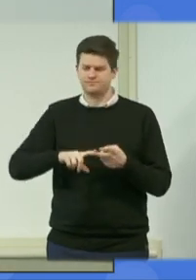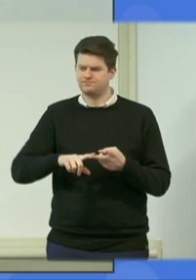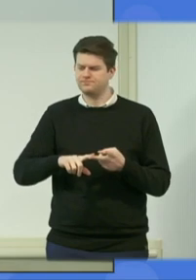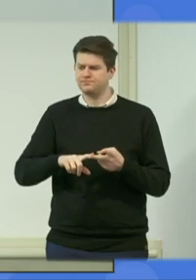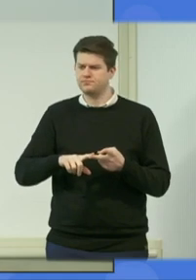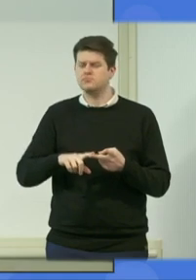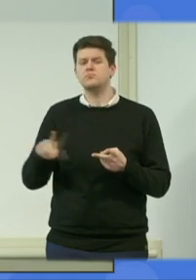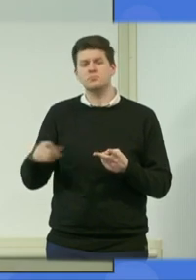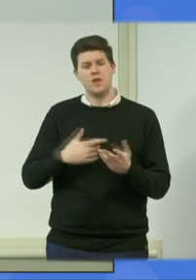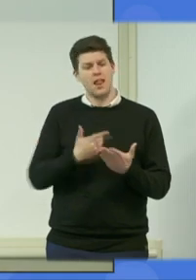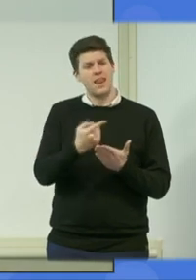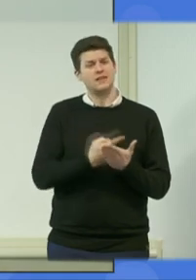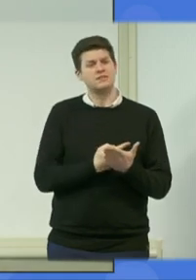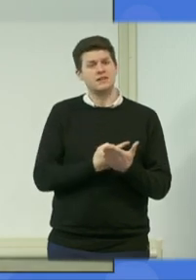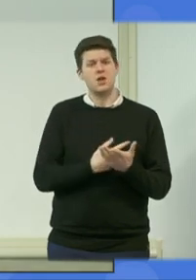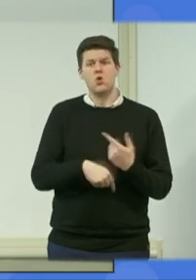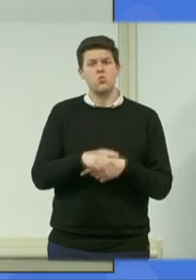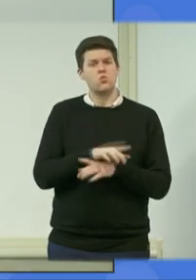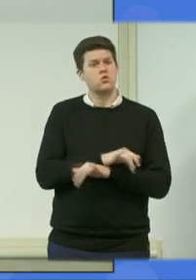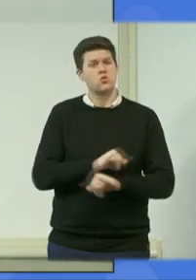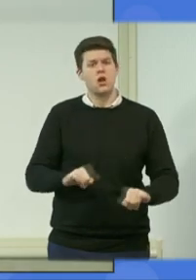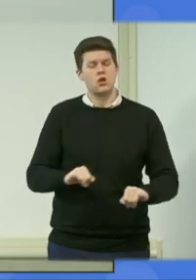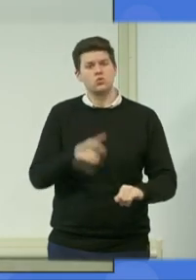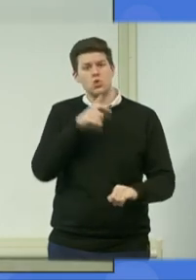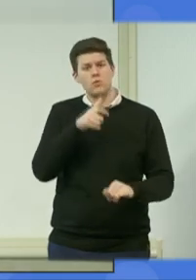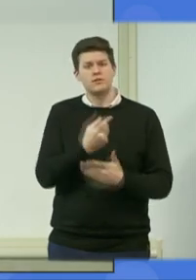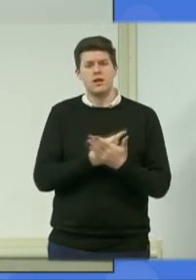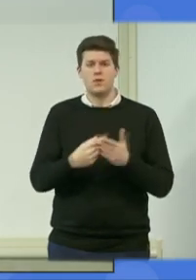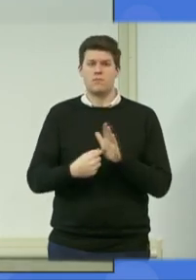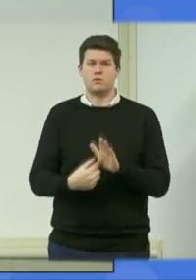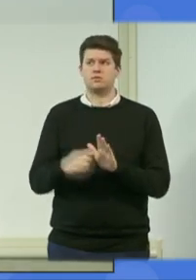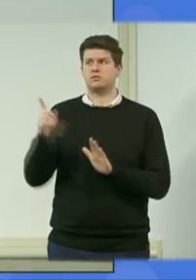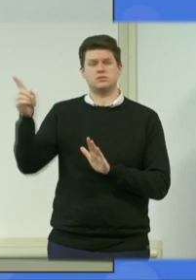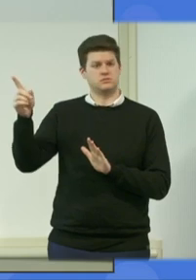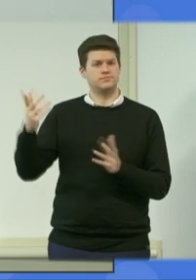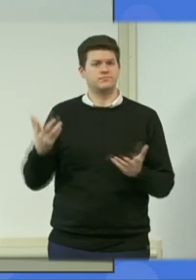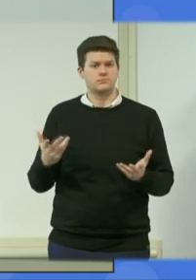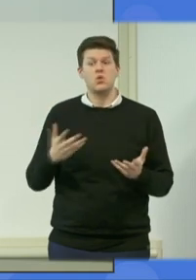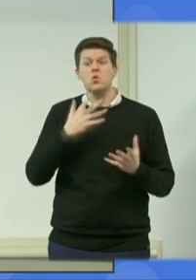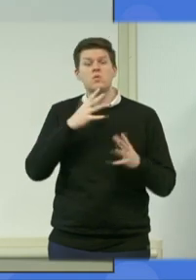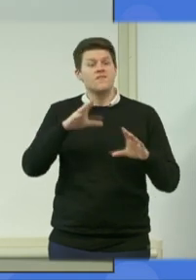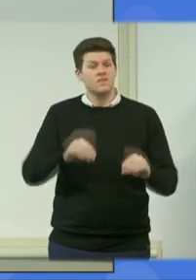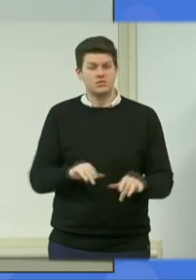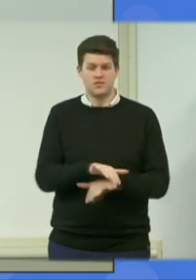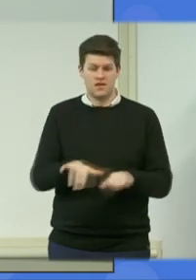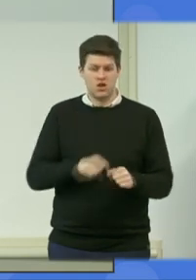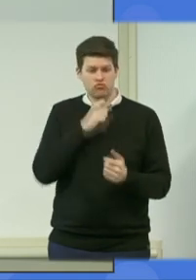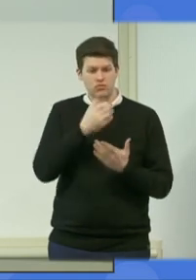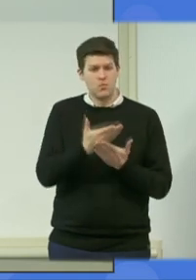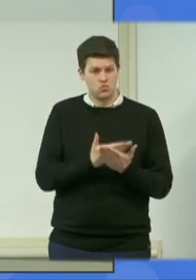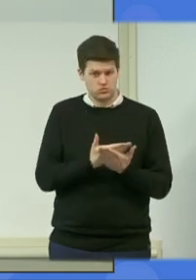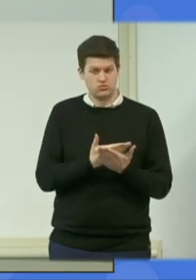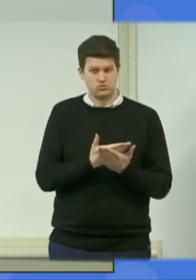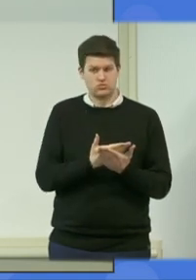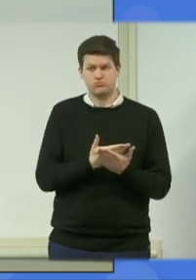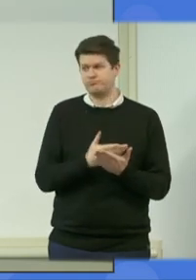by legislation, we are not permitted to comment on the merits of policy. So when you do all go away from today and read all of our reports, all of which are on our